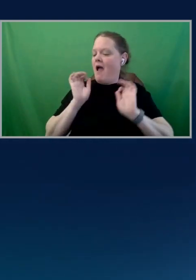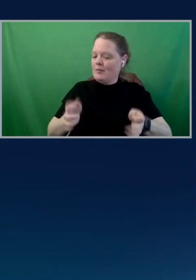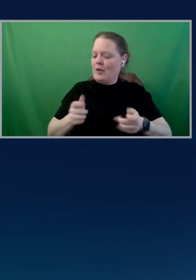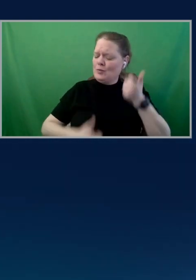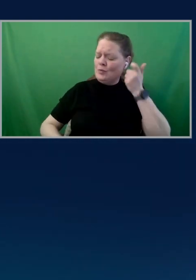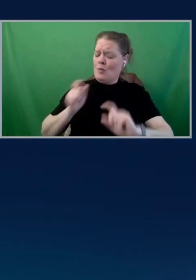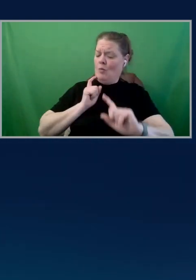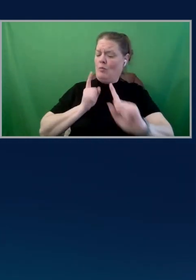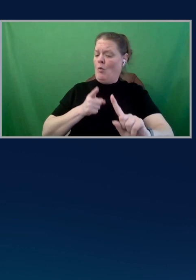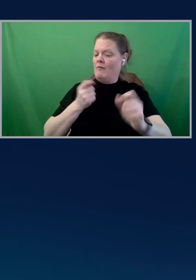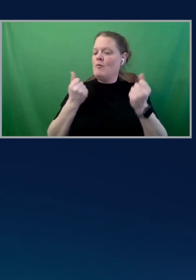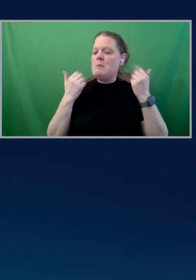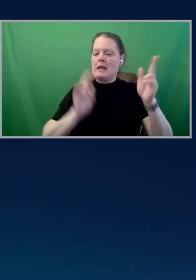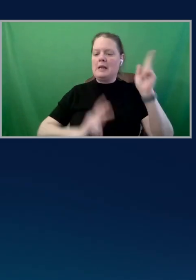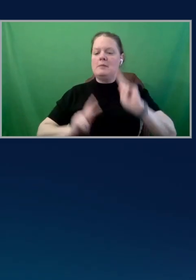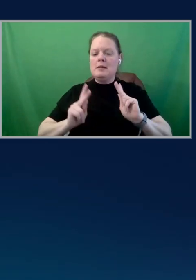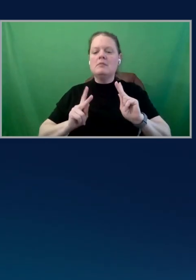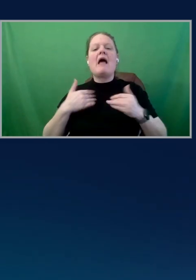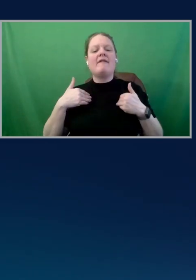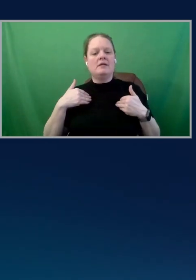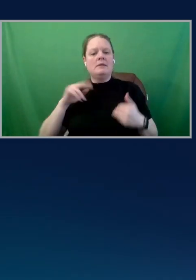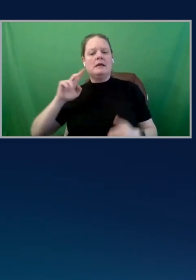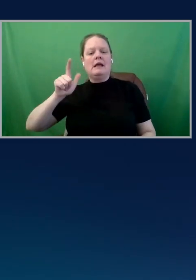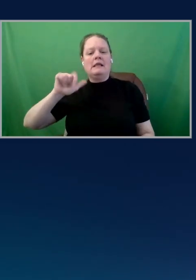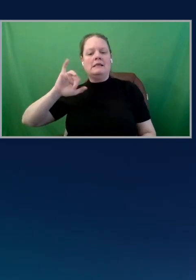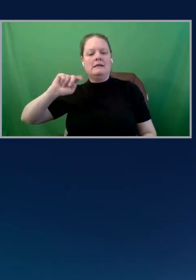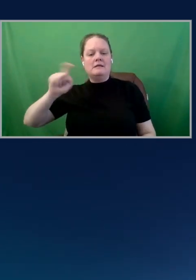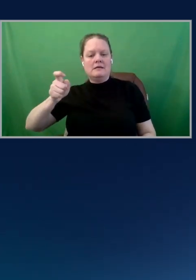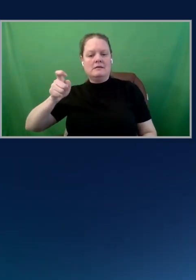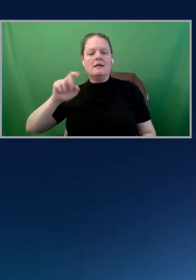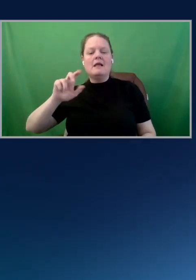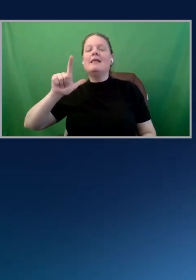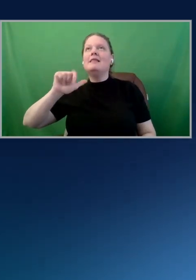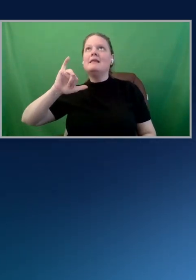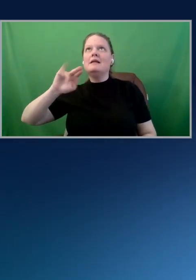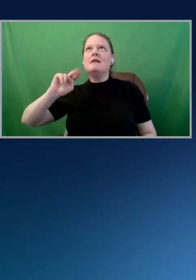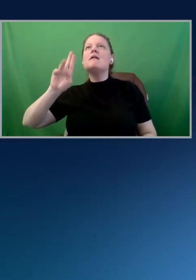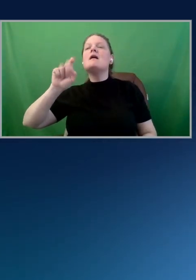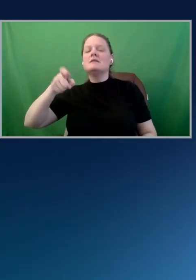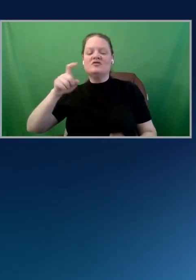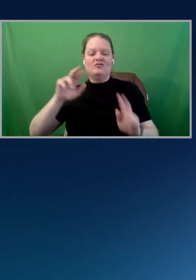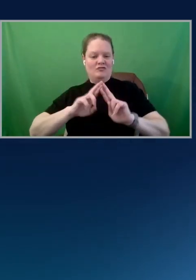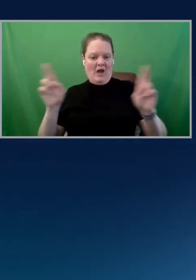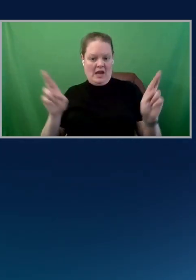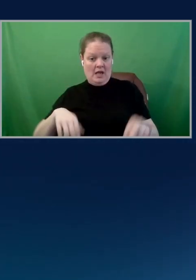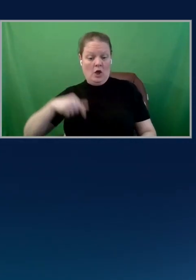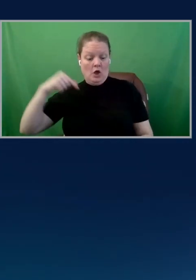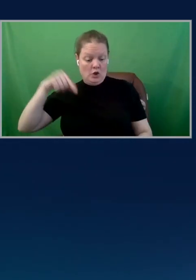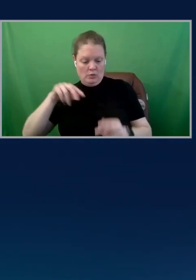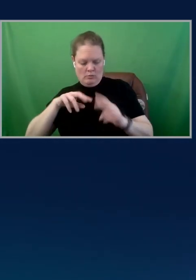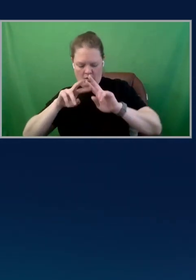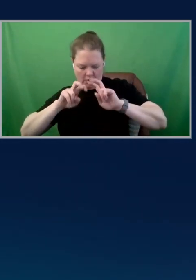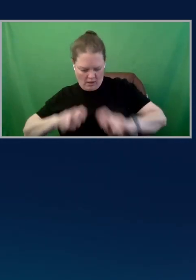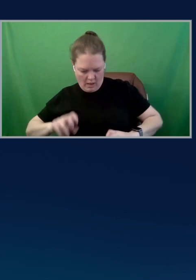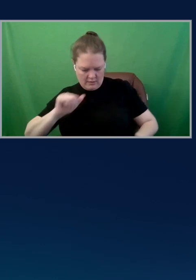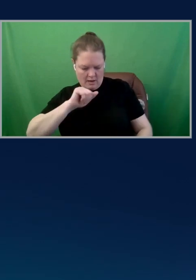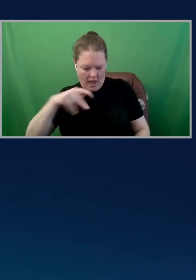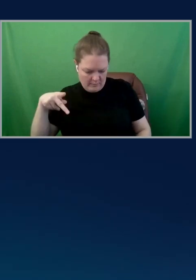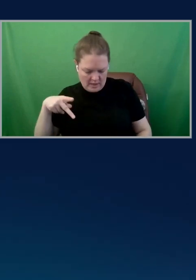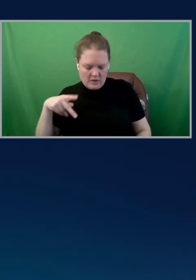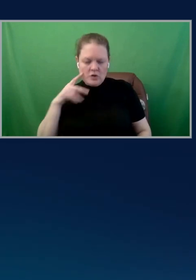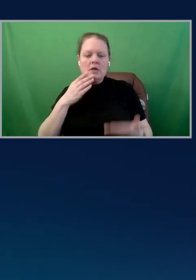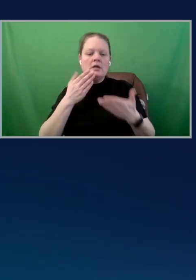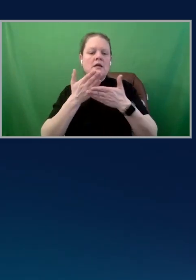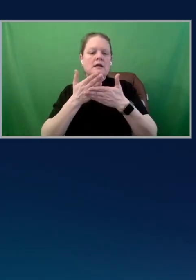is getting it to be Linux ready. And you can see here, Q will go through and analyze our application. It's split it into what we call